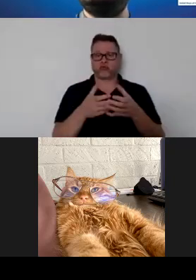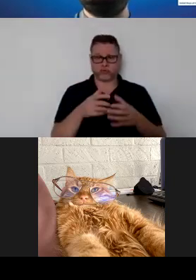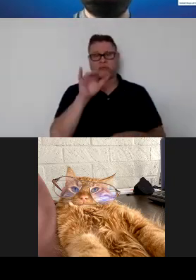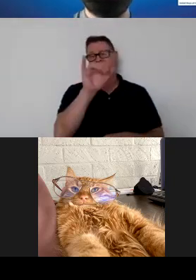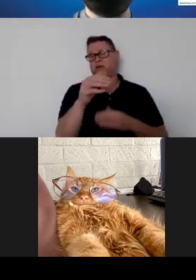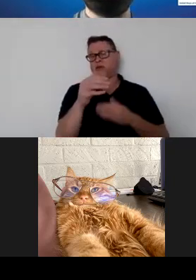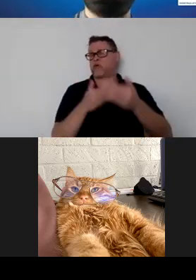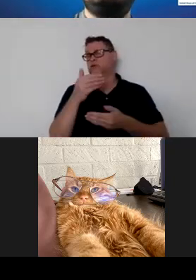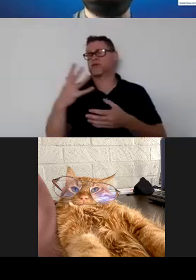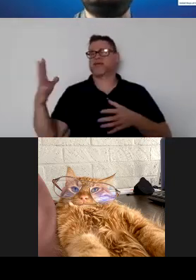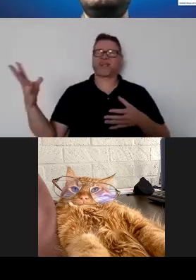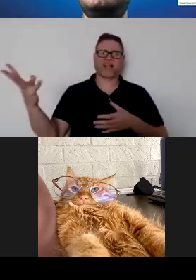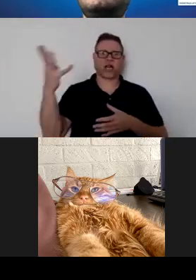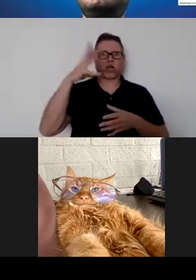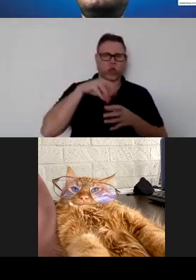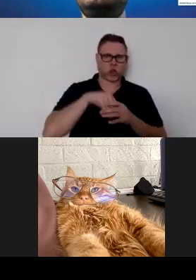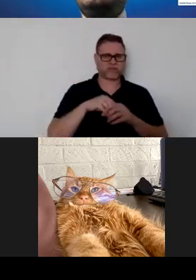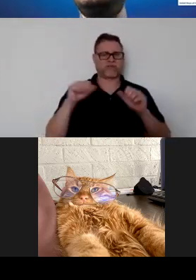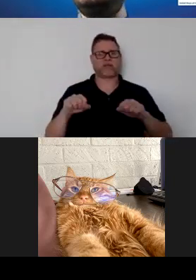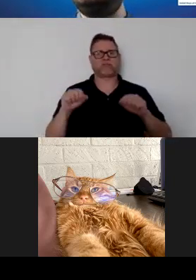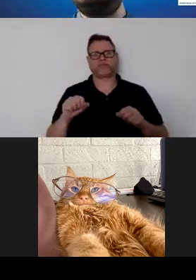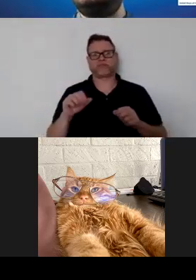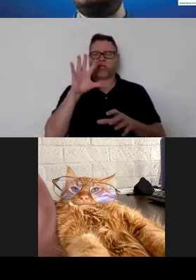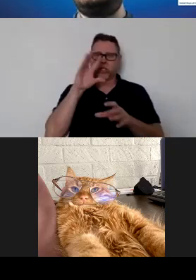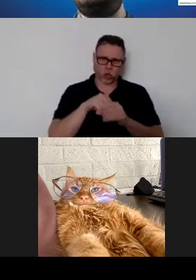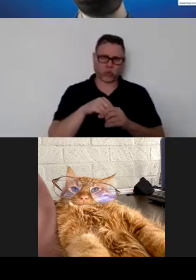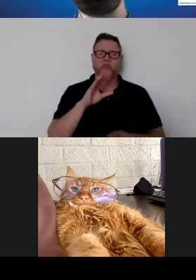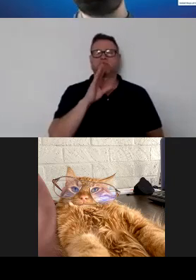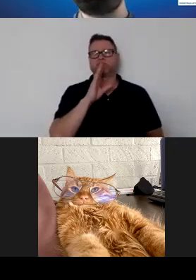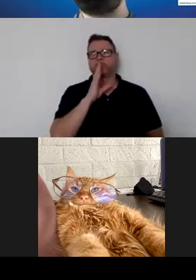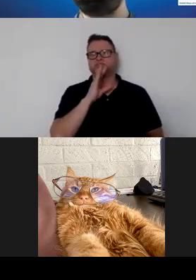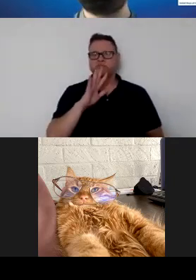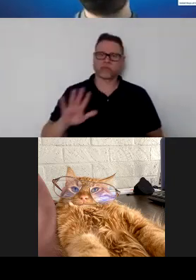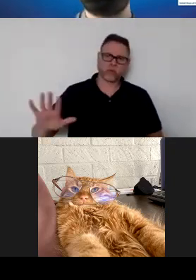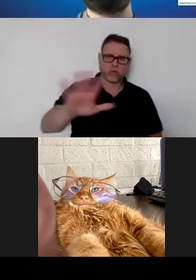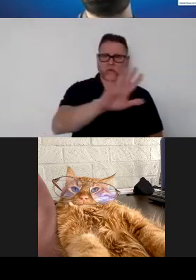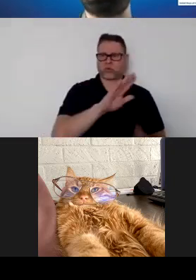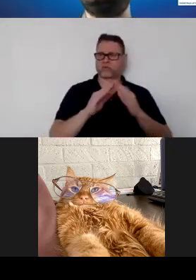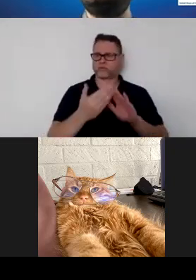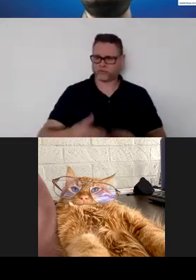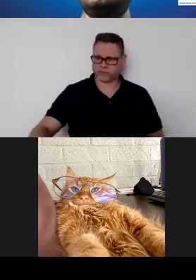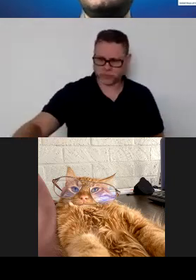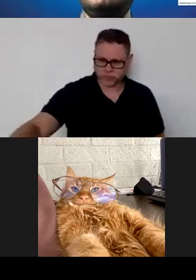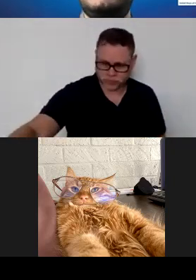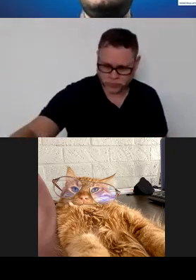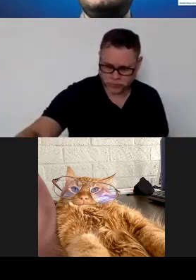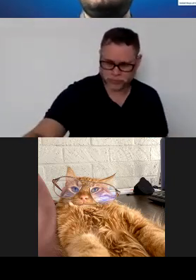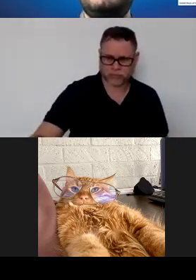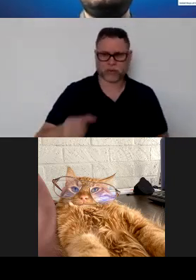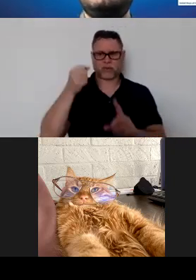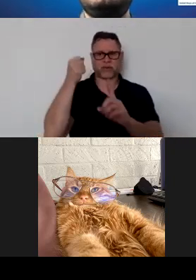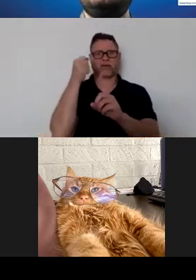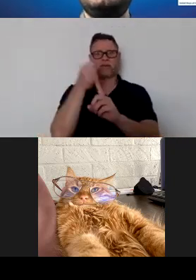be inclusive as possible and include the voices of the communities who are going to be impacted directly by